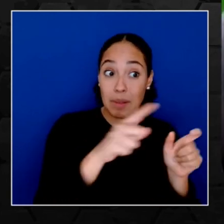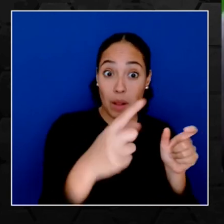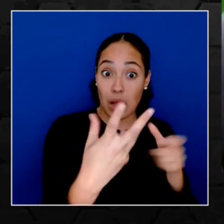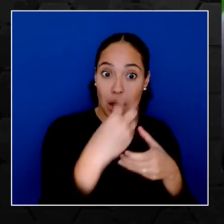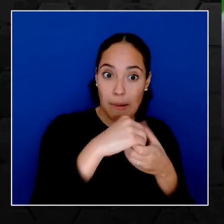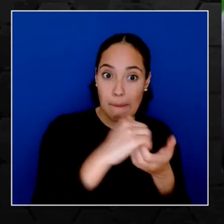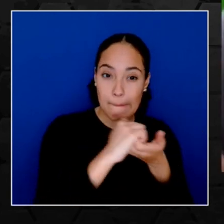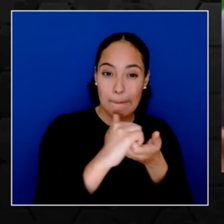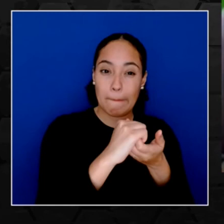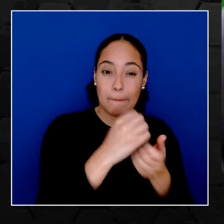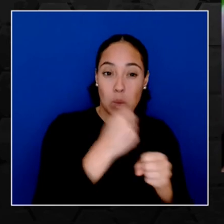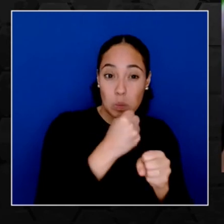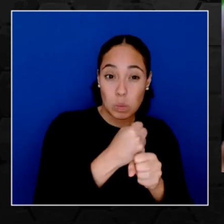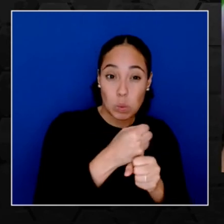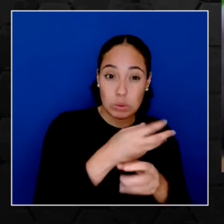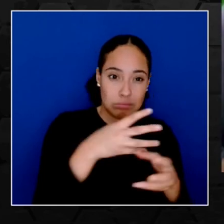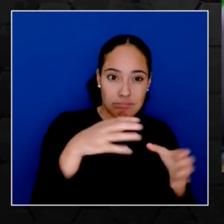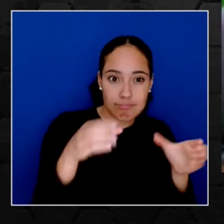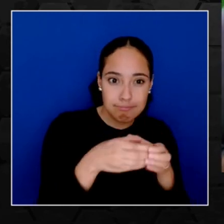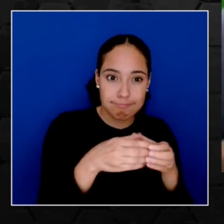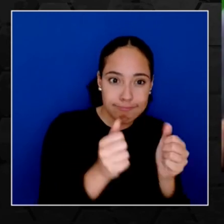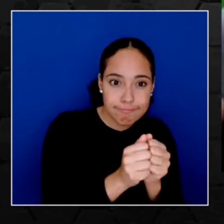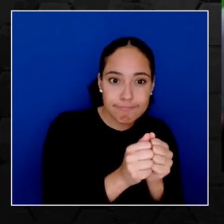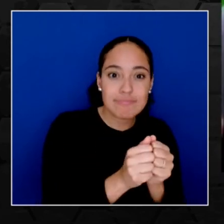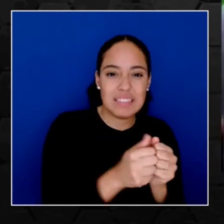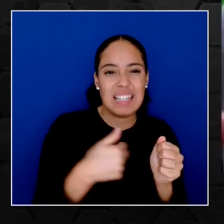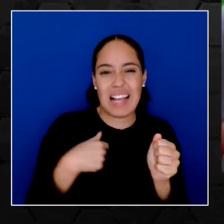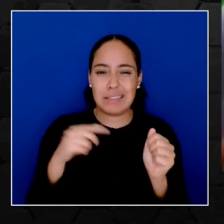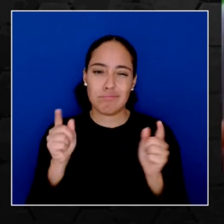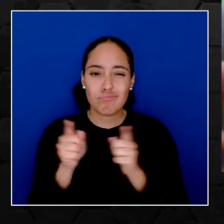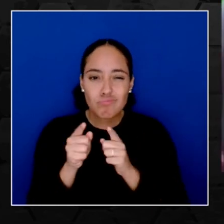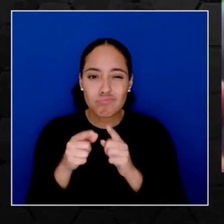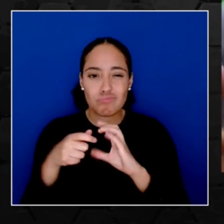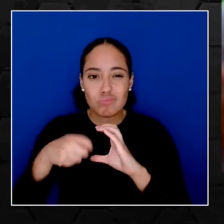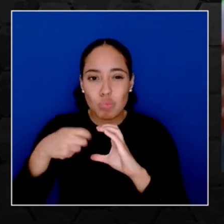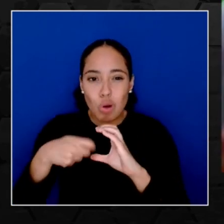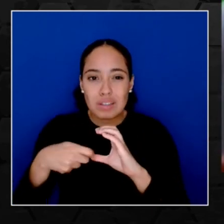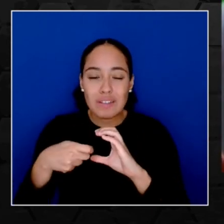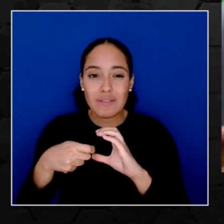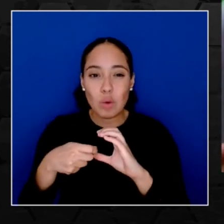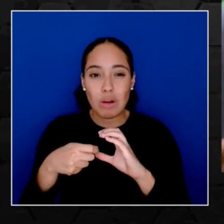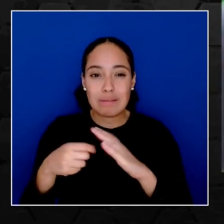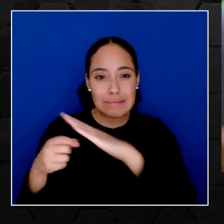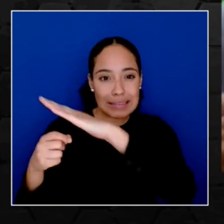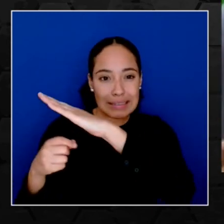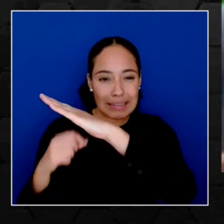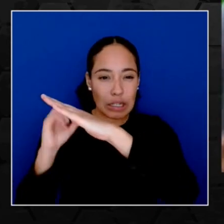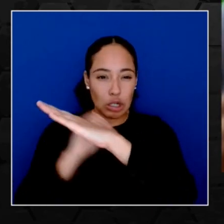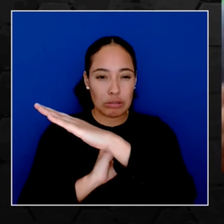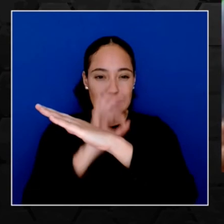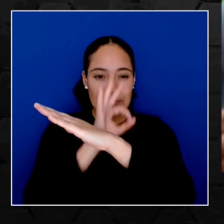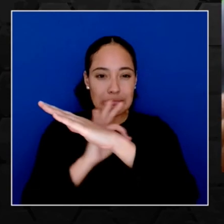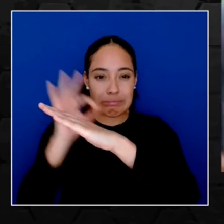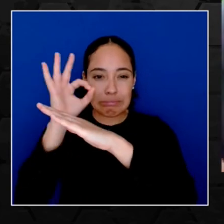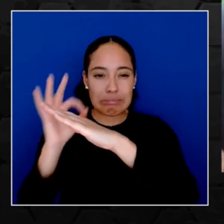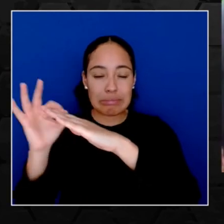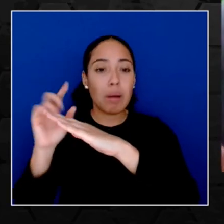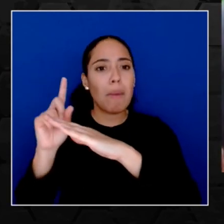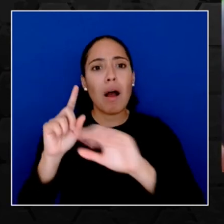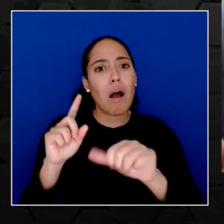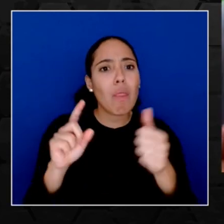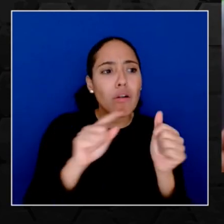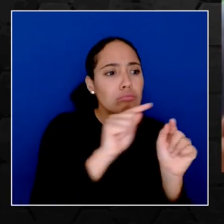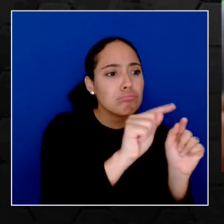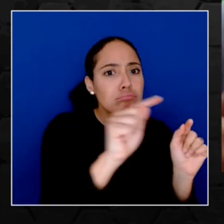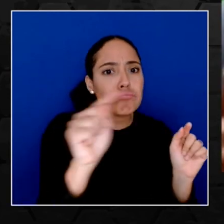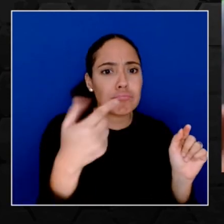like mini project. Maybe I created a small project for linear regression, but there are many people who just create a small code labs on